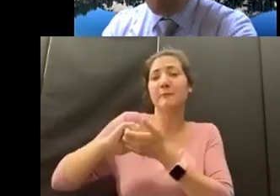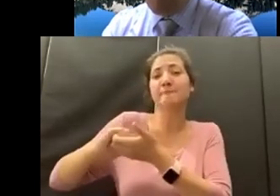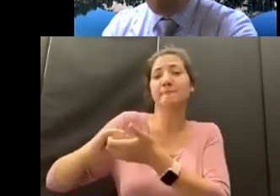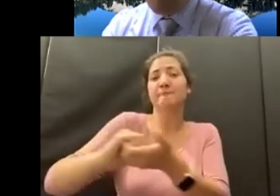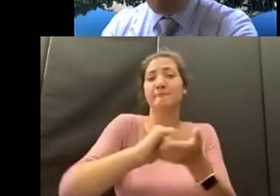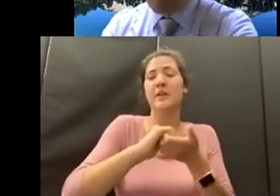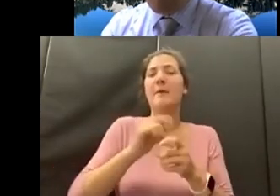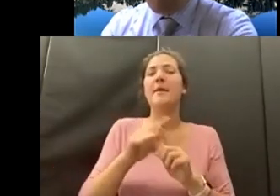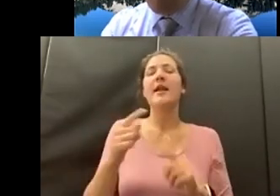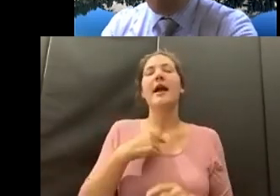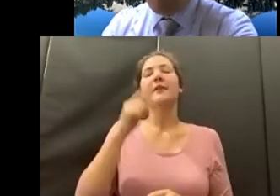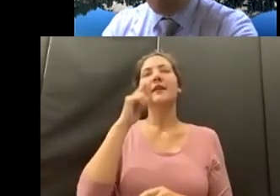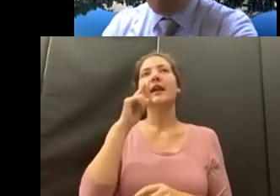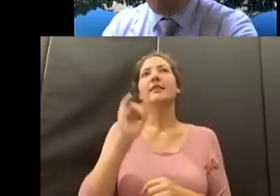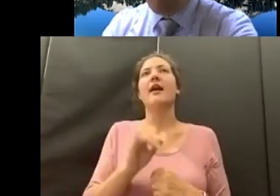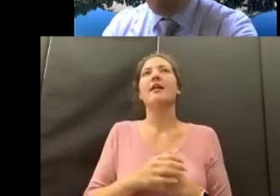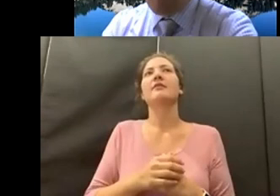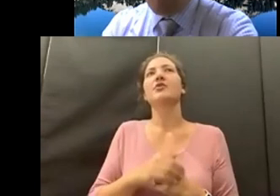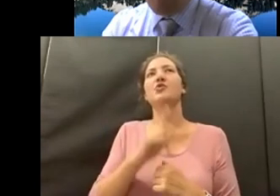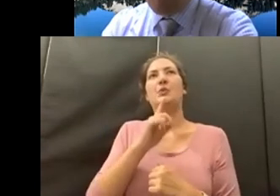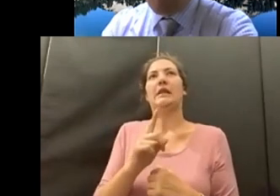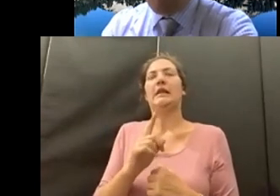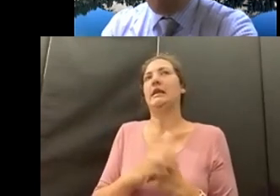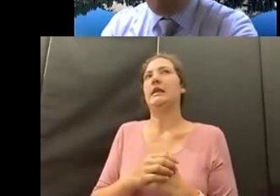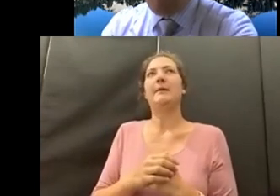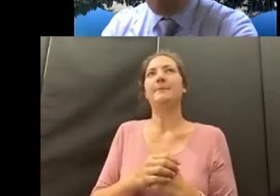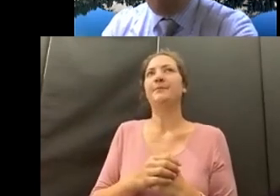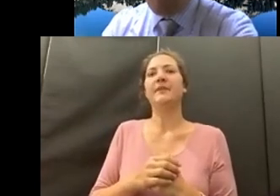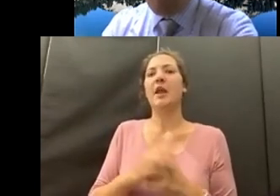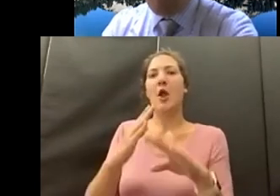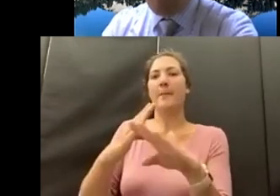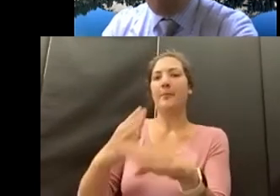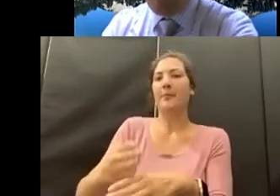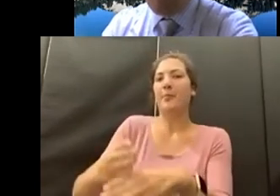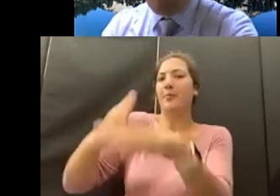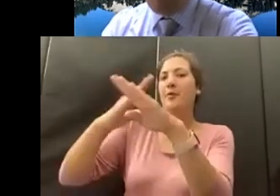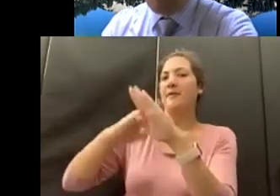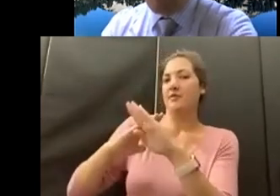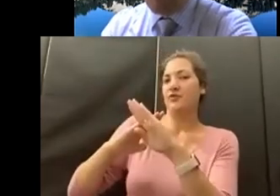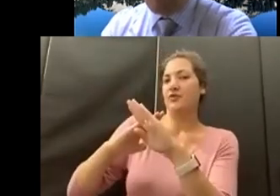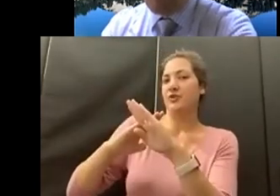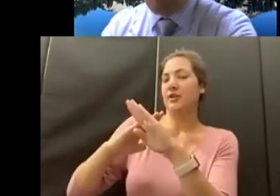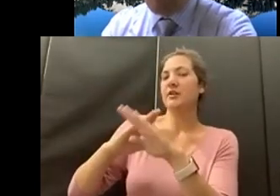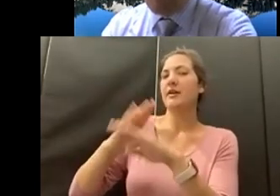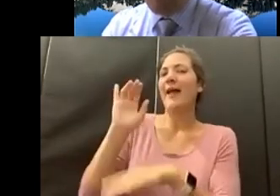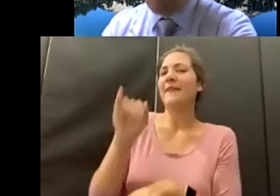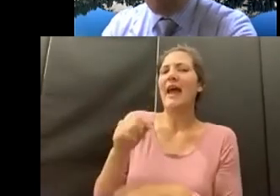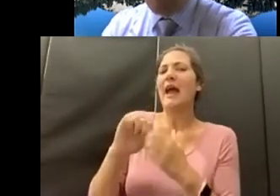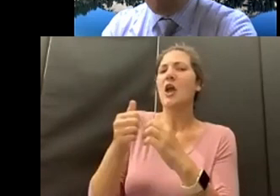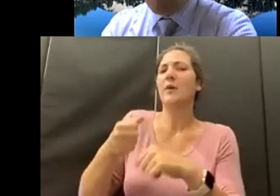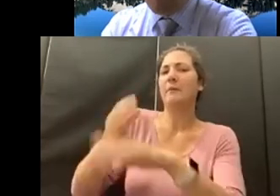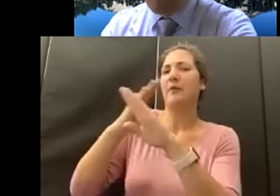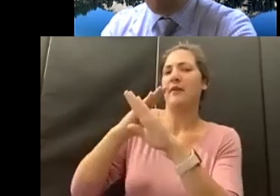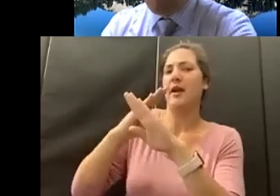larger picture of where everything fits together is this idea of prevention. And we look at prevention a lot of times through this